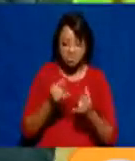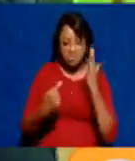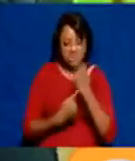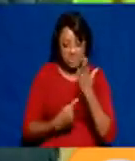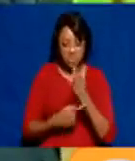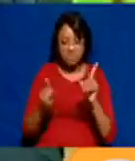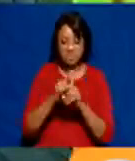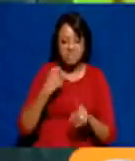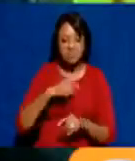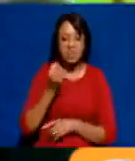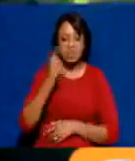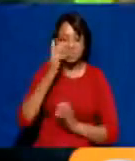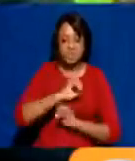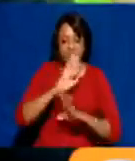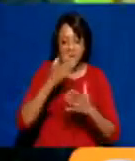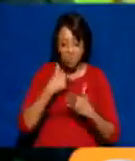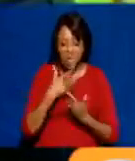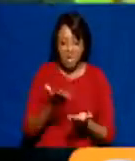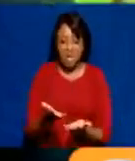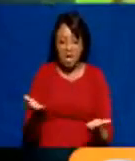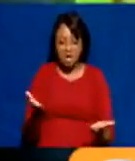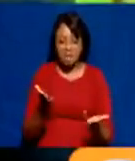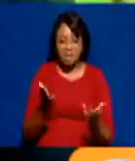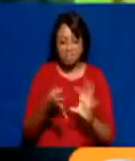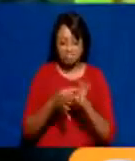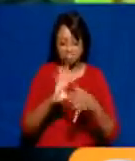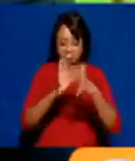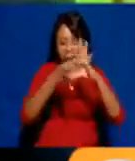Yeah. We are also understanding that there is an existing value chain that existed, okay. And we are just complementing.